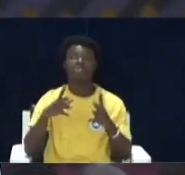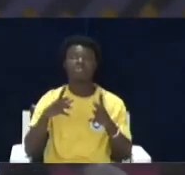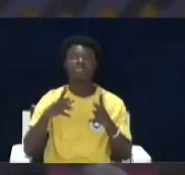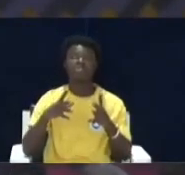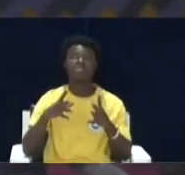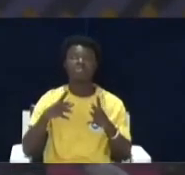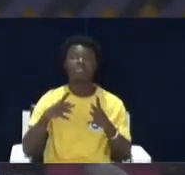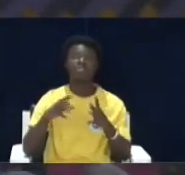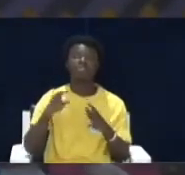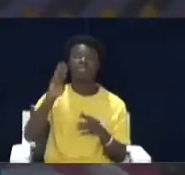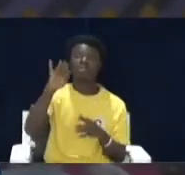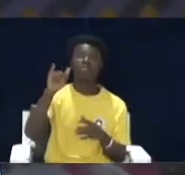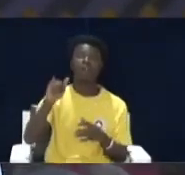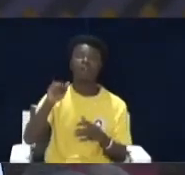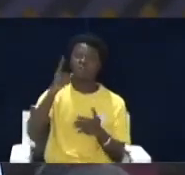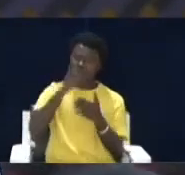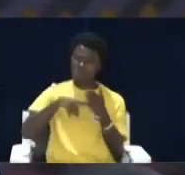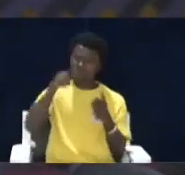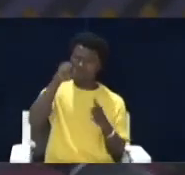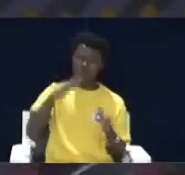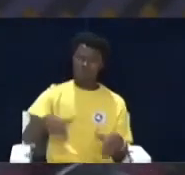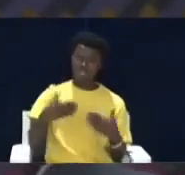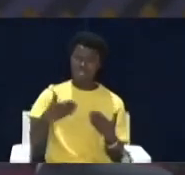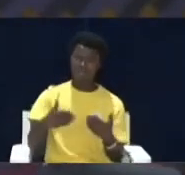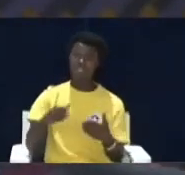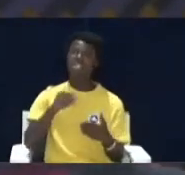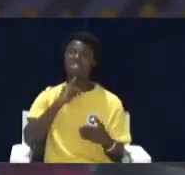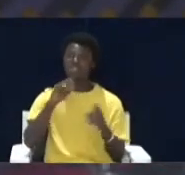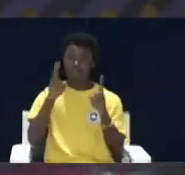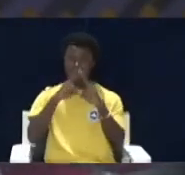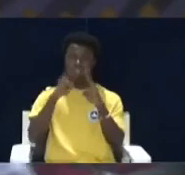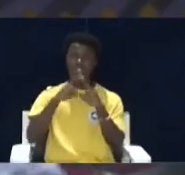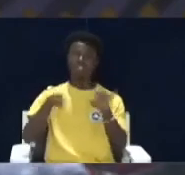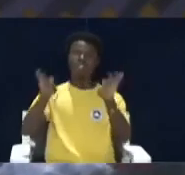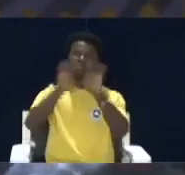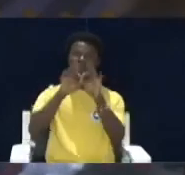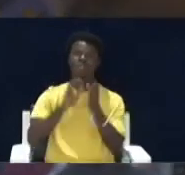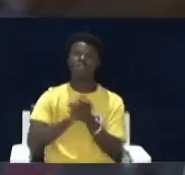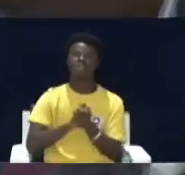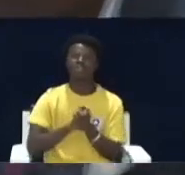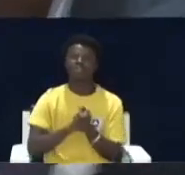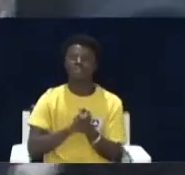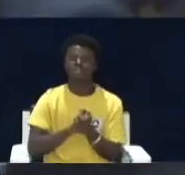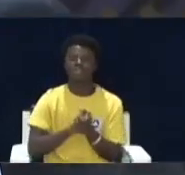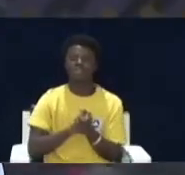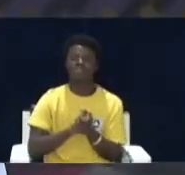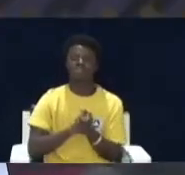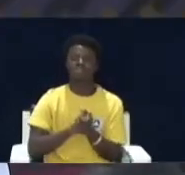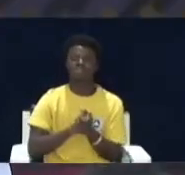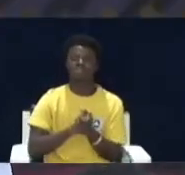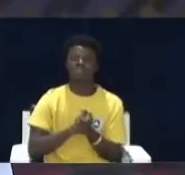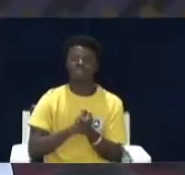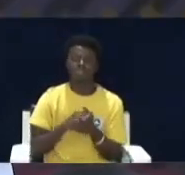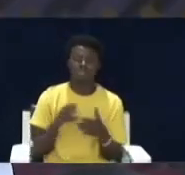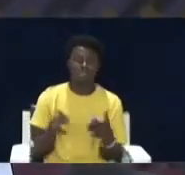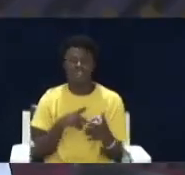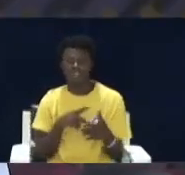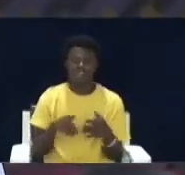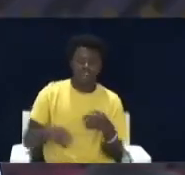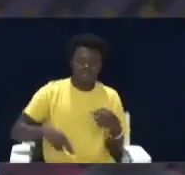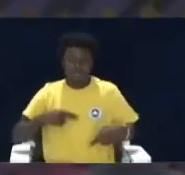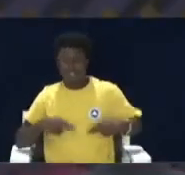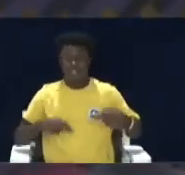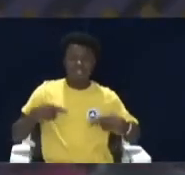by what you give, even though that is very important, but by dancing, by